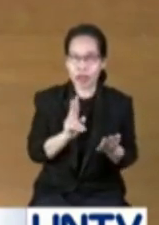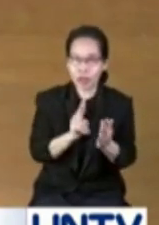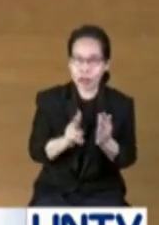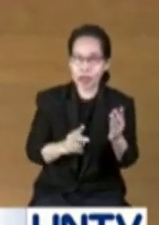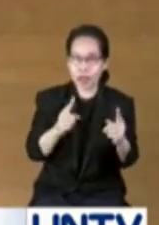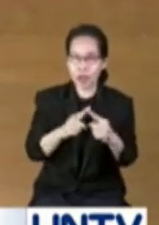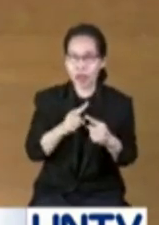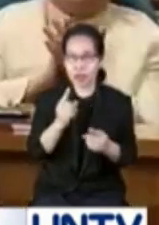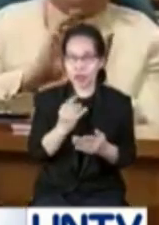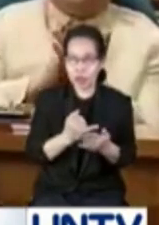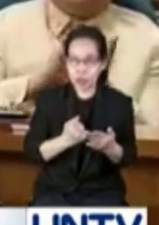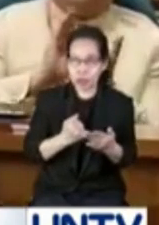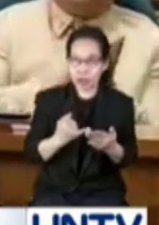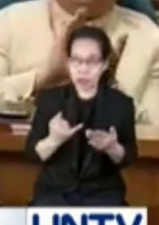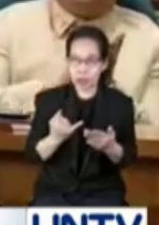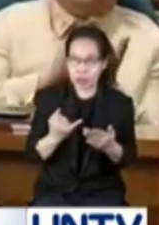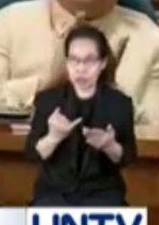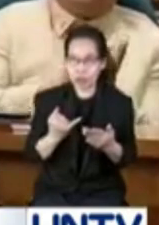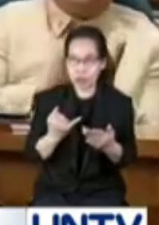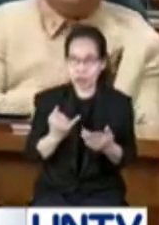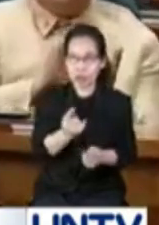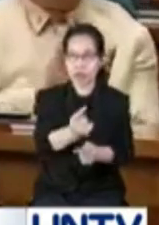2.